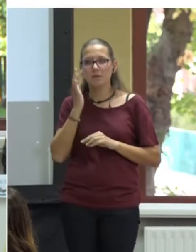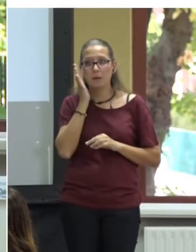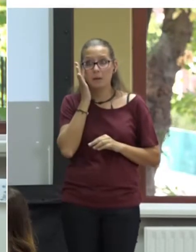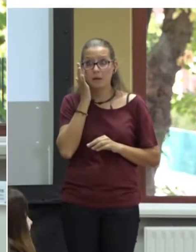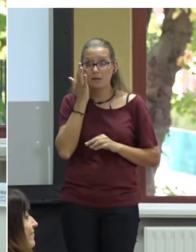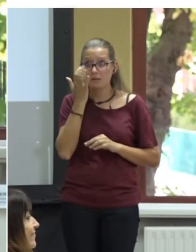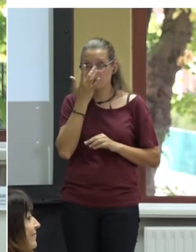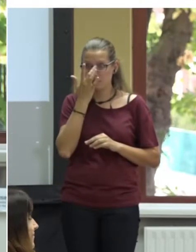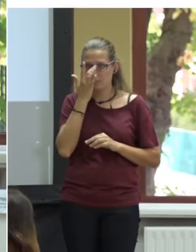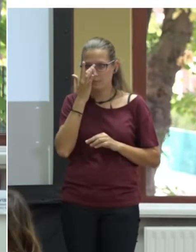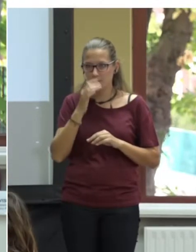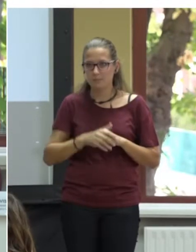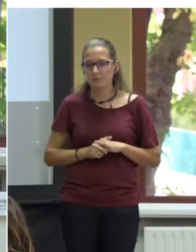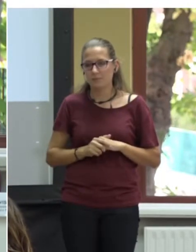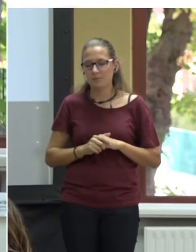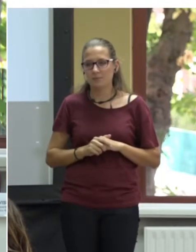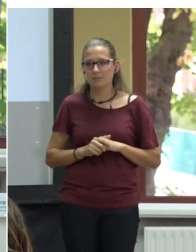here.